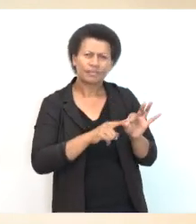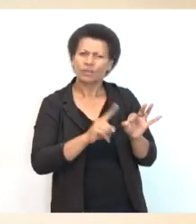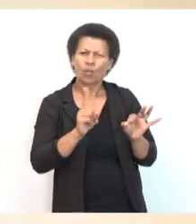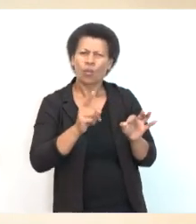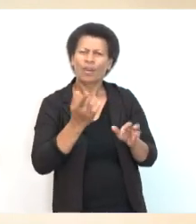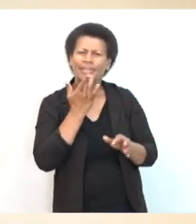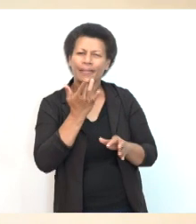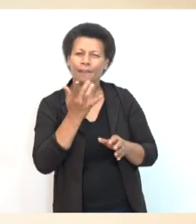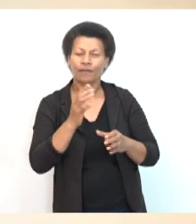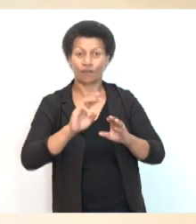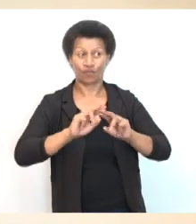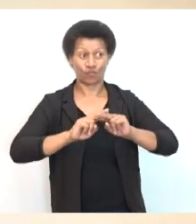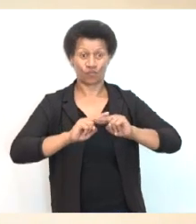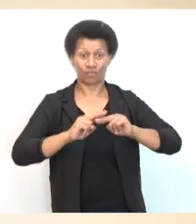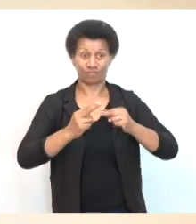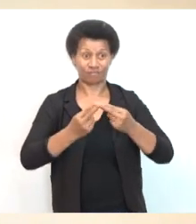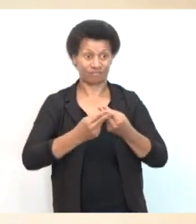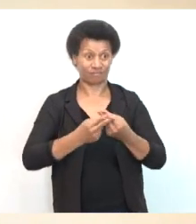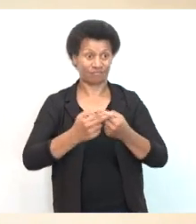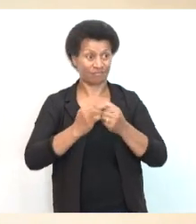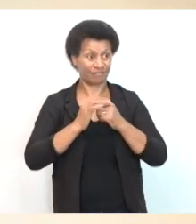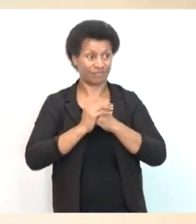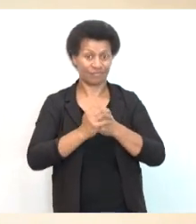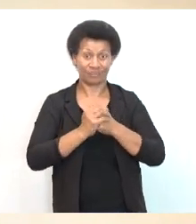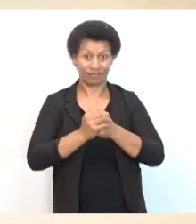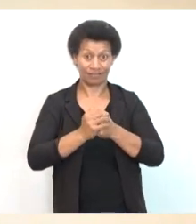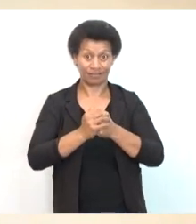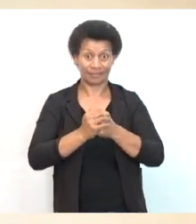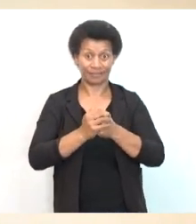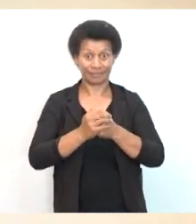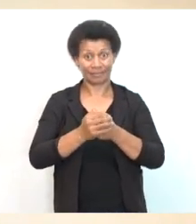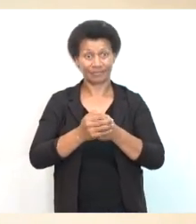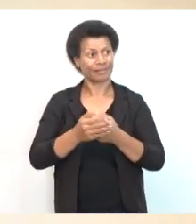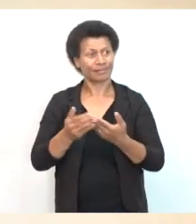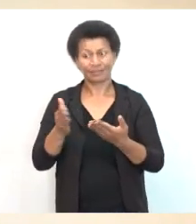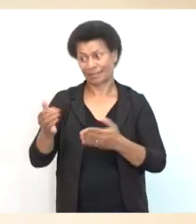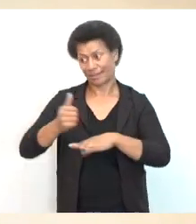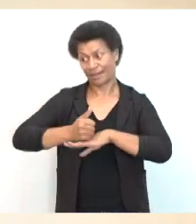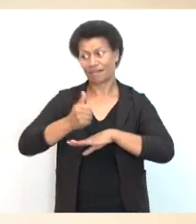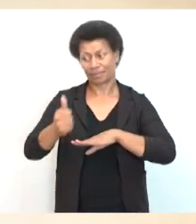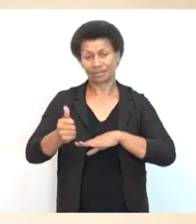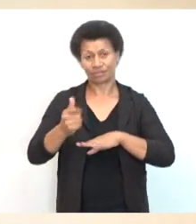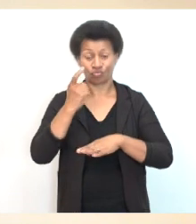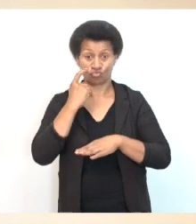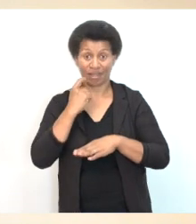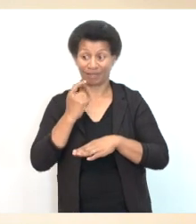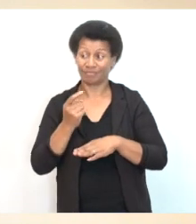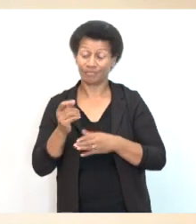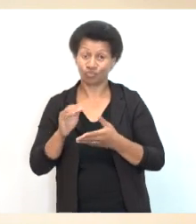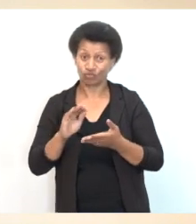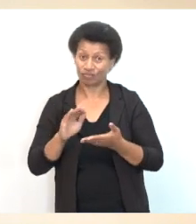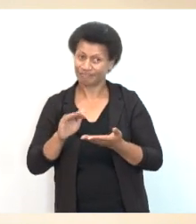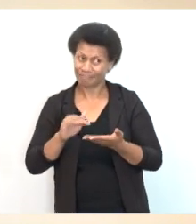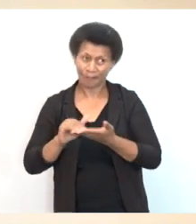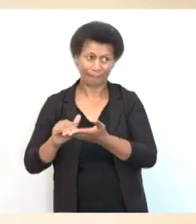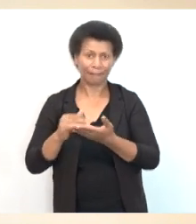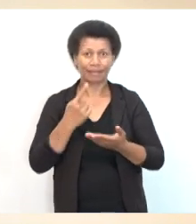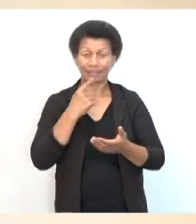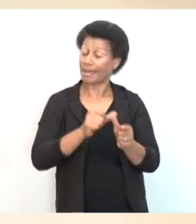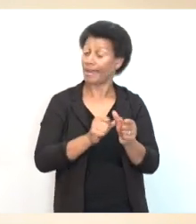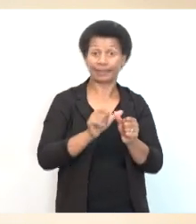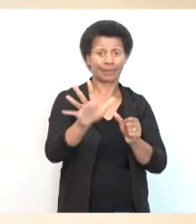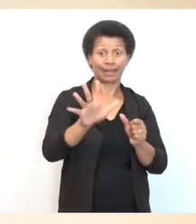way? Pacific way is sit down, discuss, by consensus and move forward. And we hope at all times the Prime